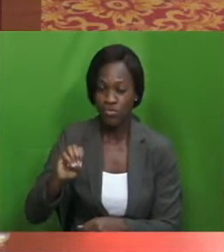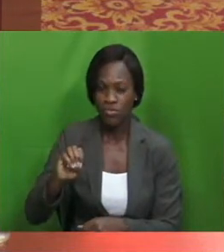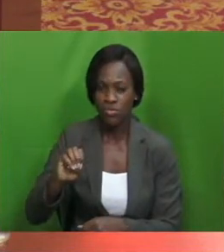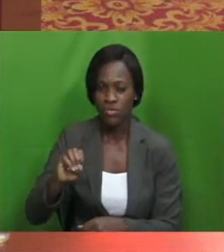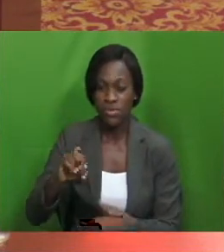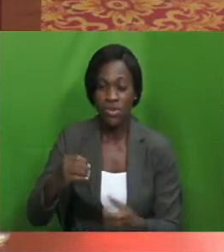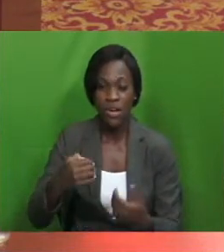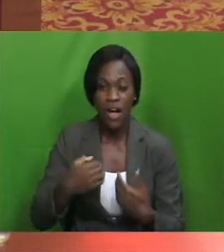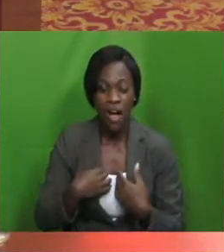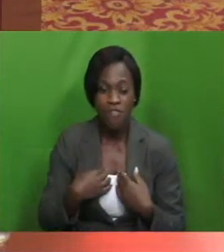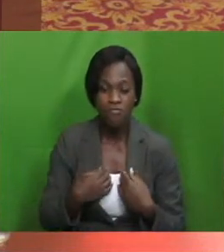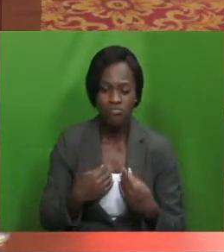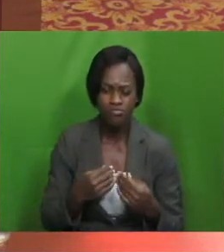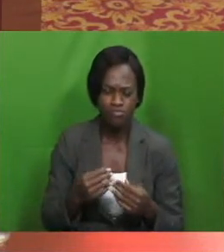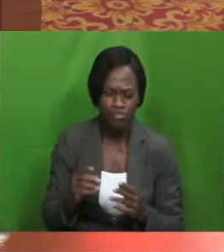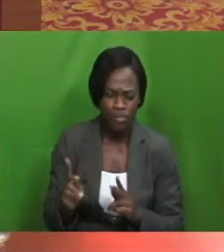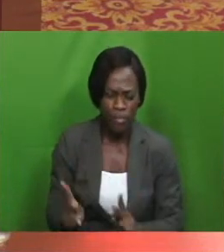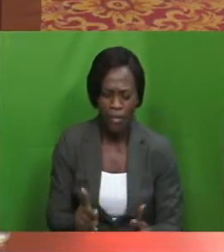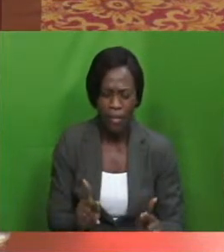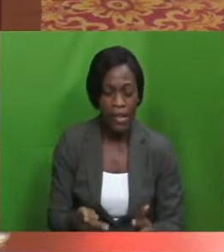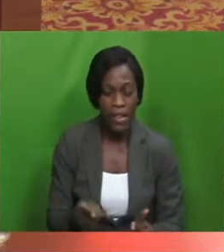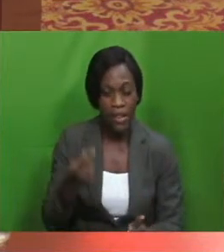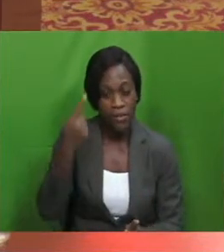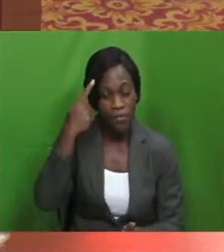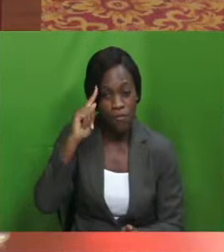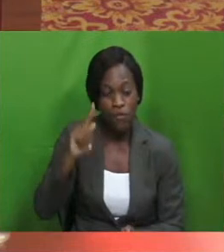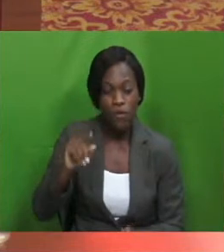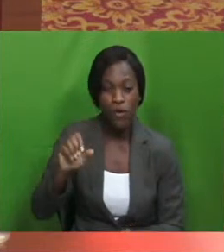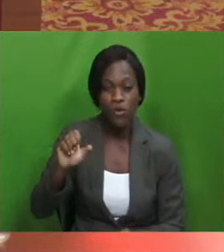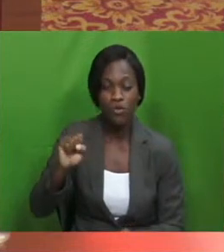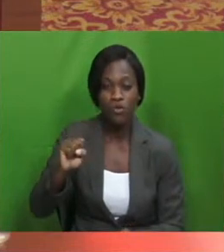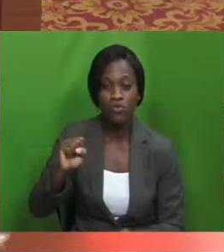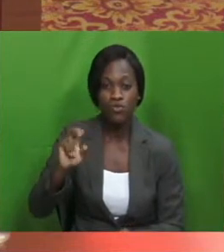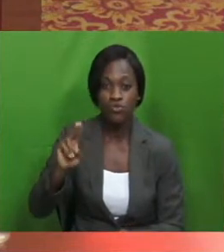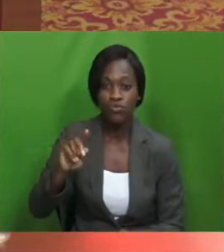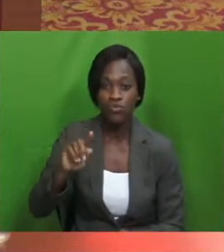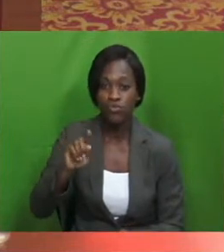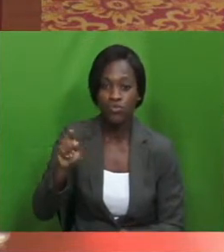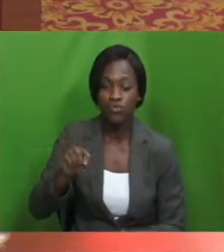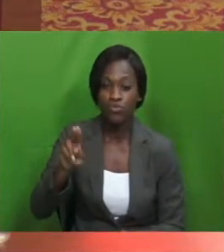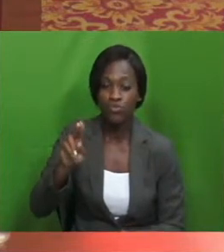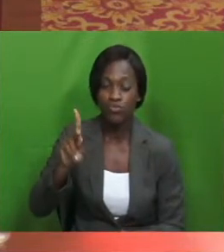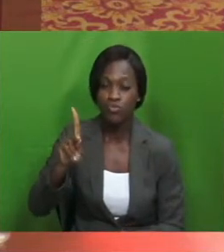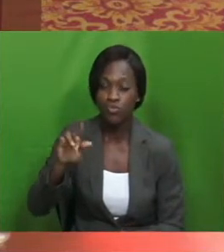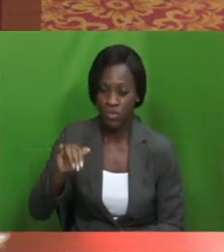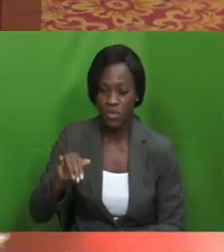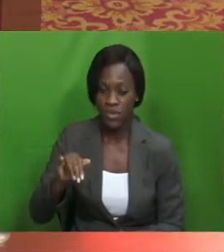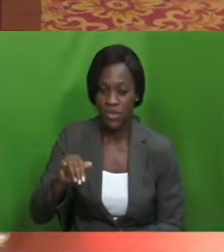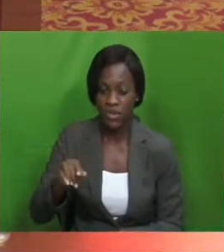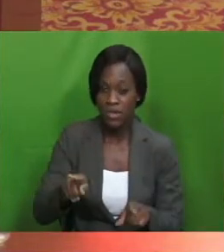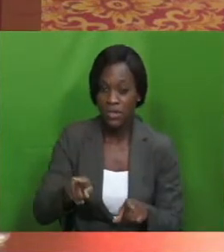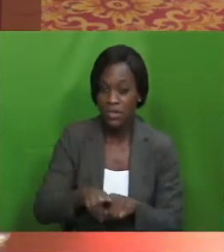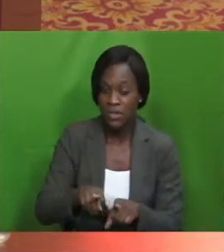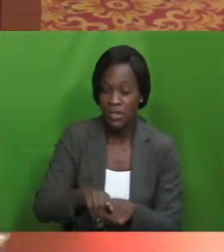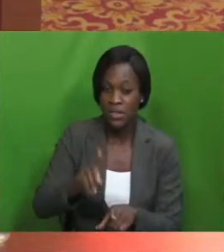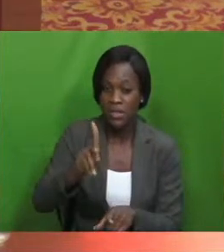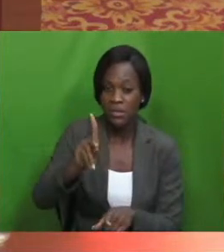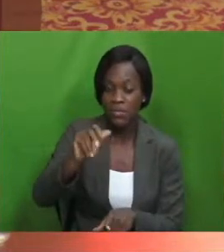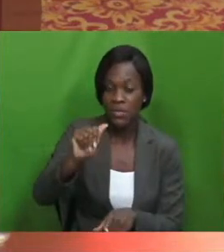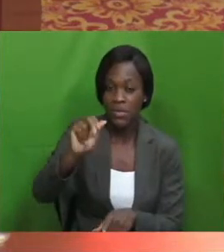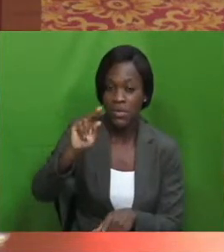Suzuki. In addition, Kantanka Automobile and Volkswagen